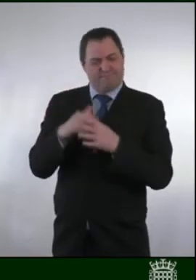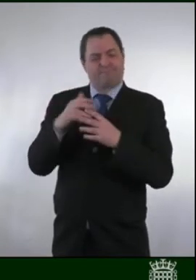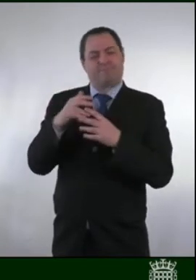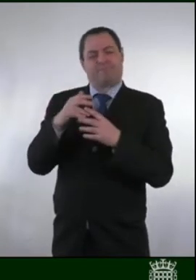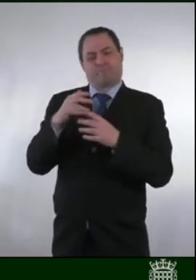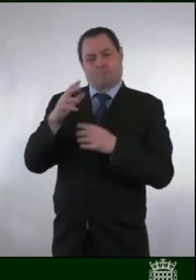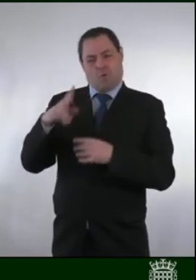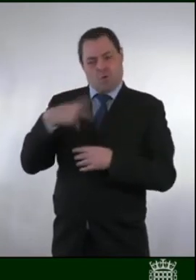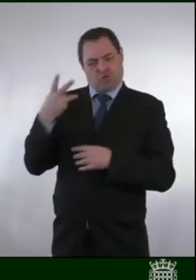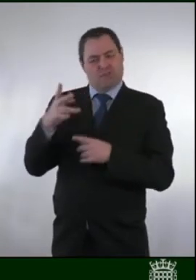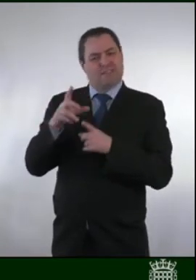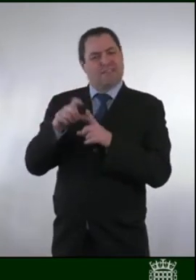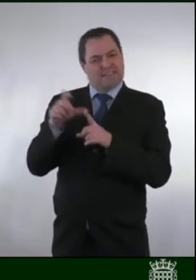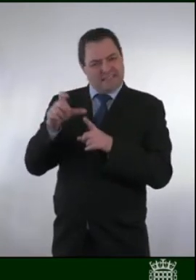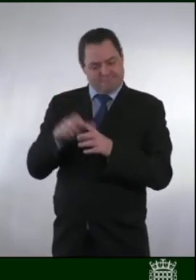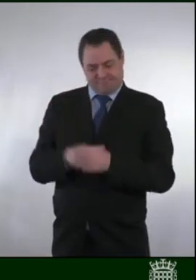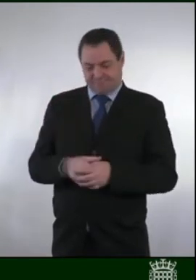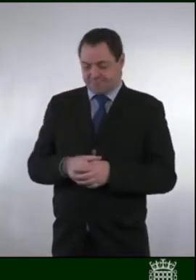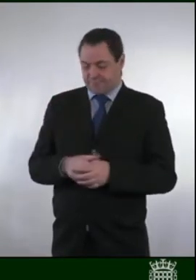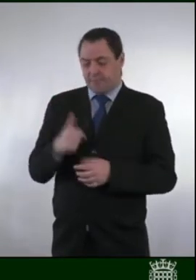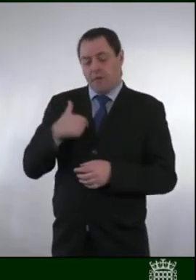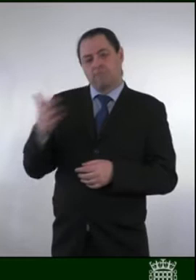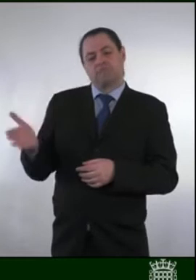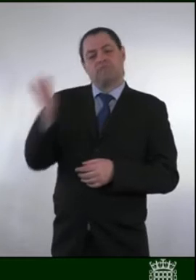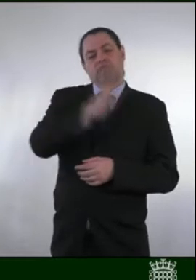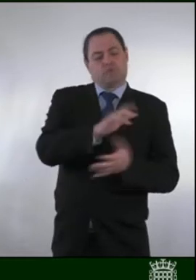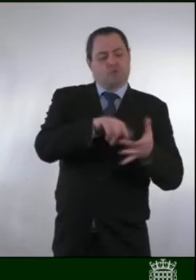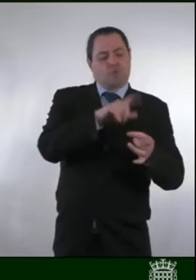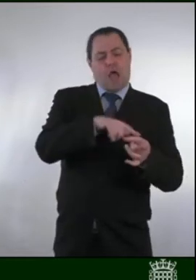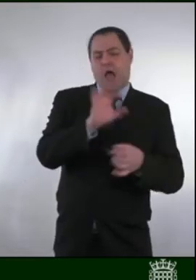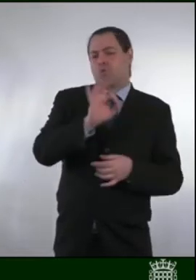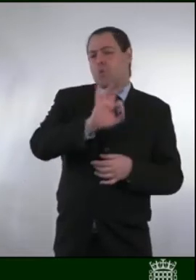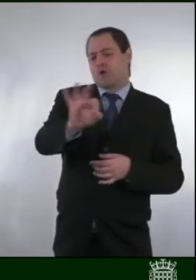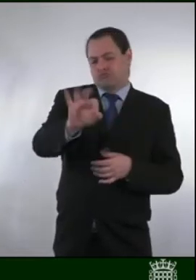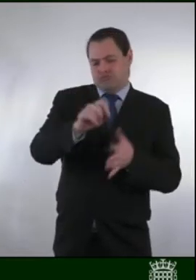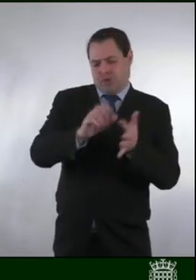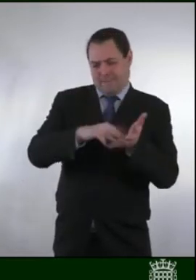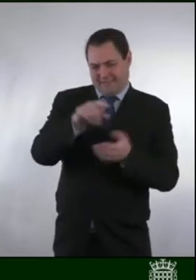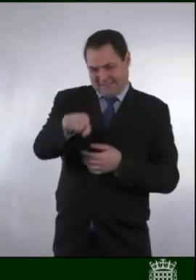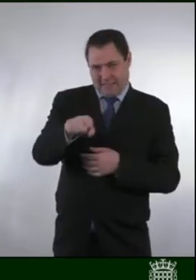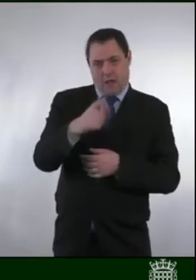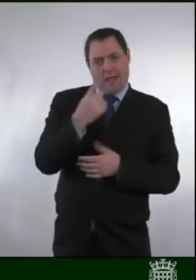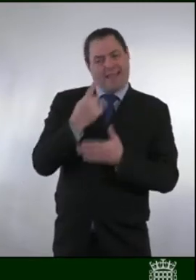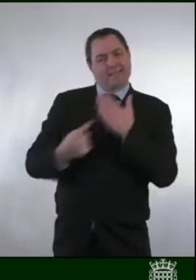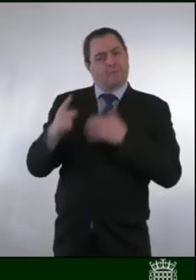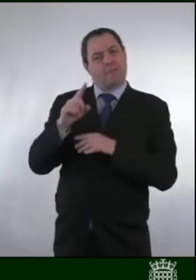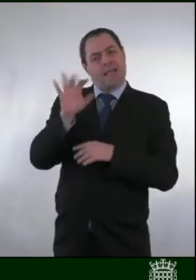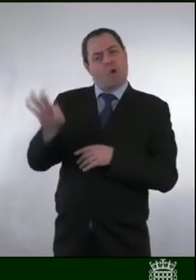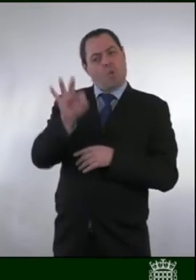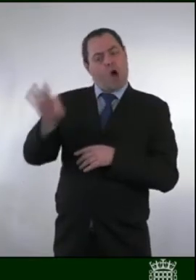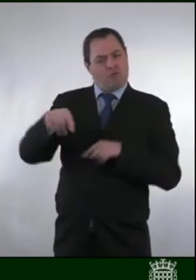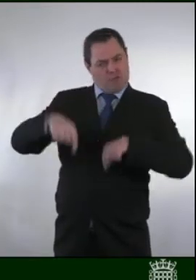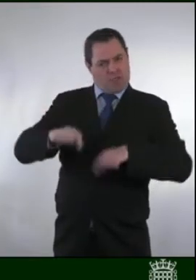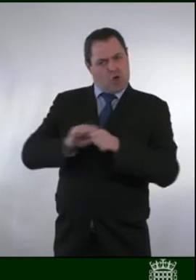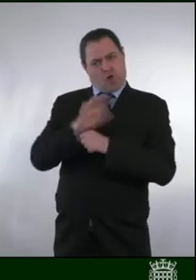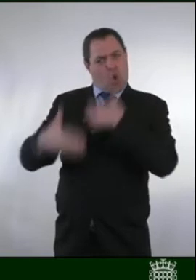July, the Prime Minister promised an independent inquiry into the UK's response to COVID. In the